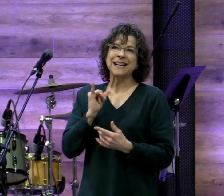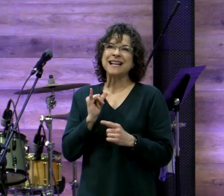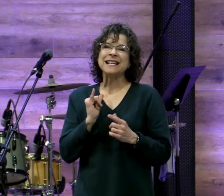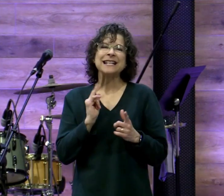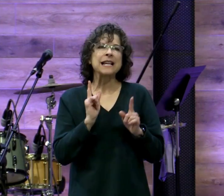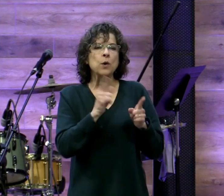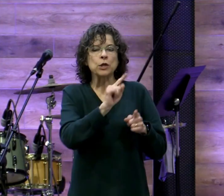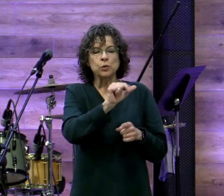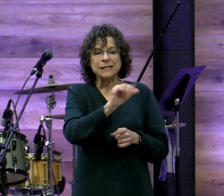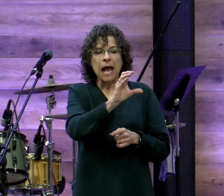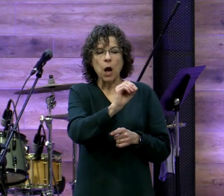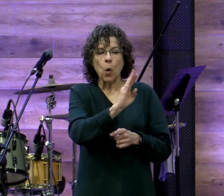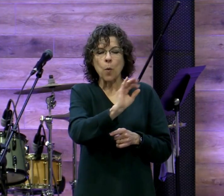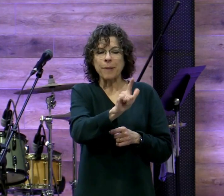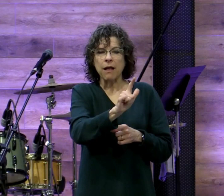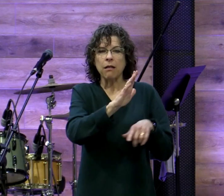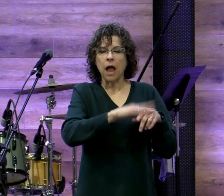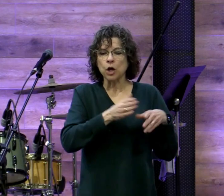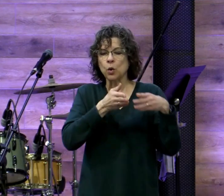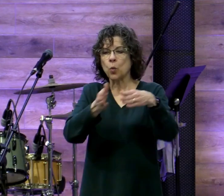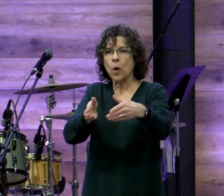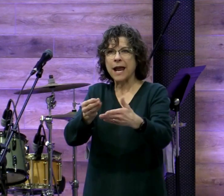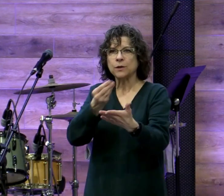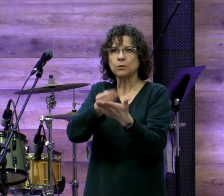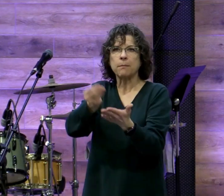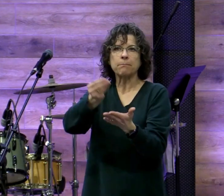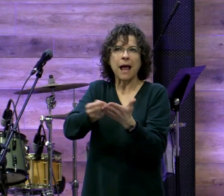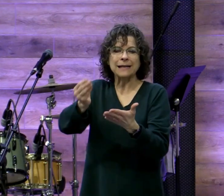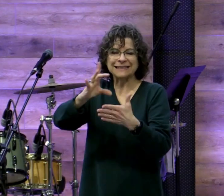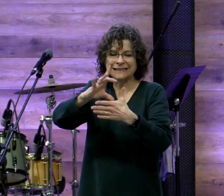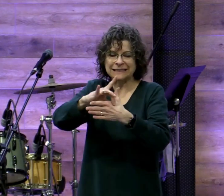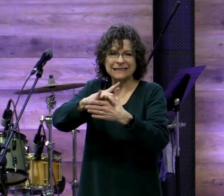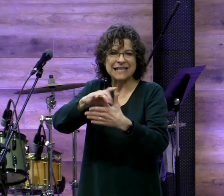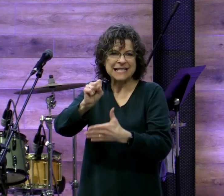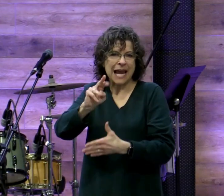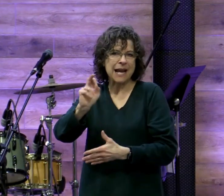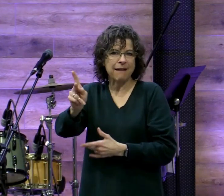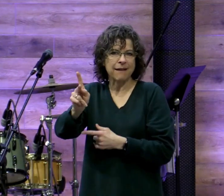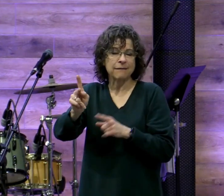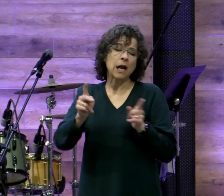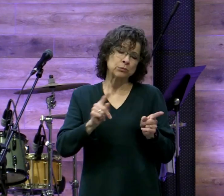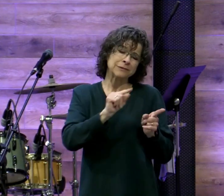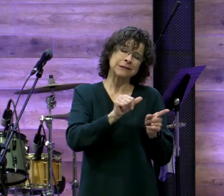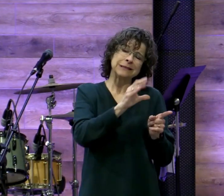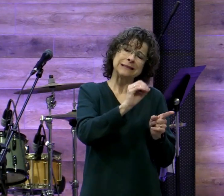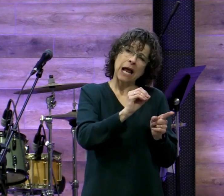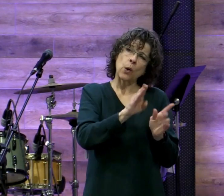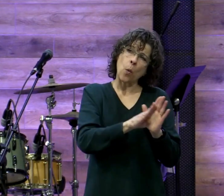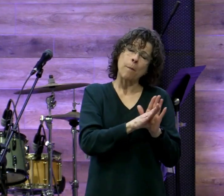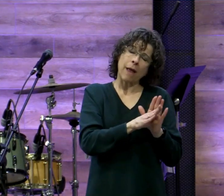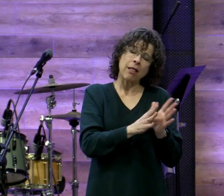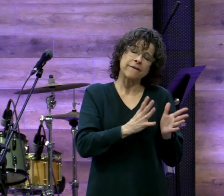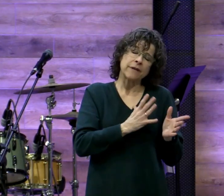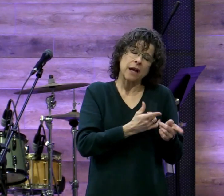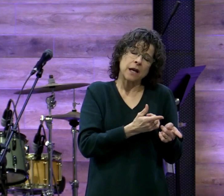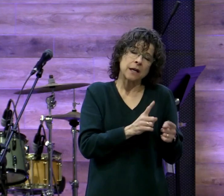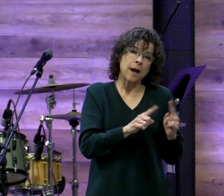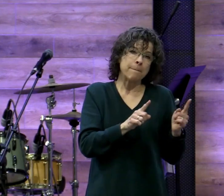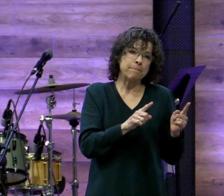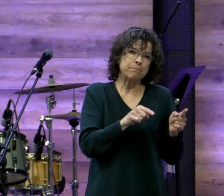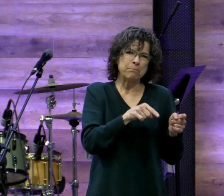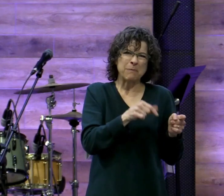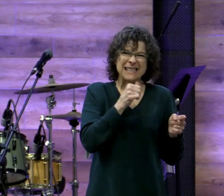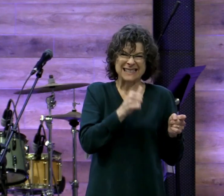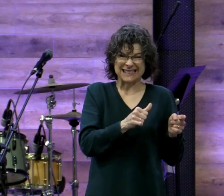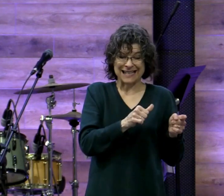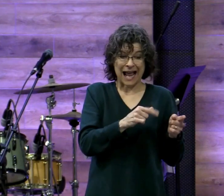restaurant, a steakhouse. Now, don't get me wrong, Taco Bell has its place. But not as an appetizer